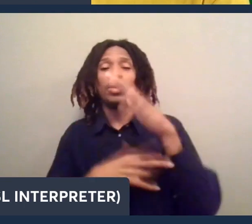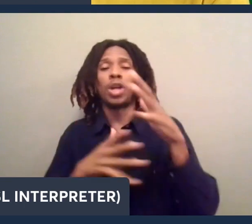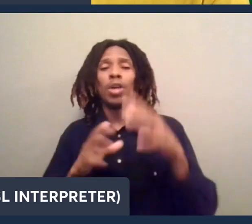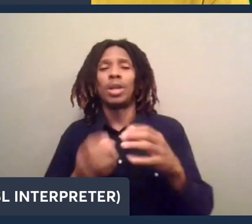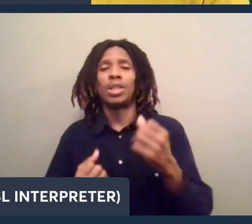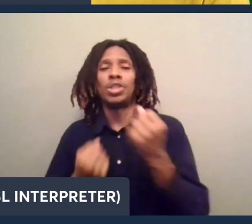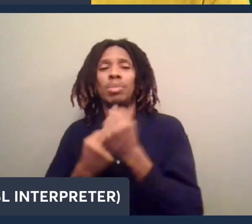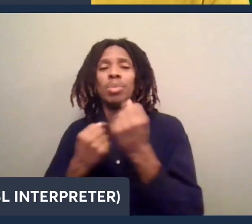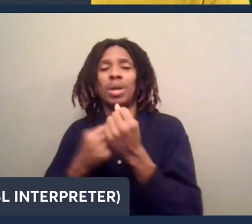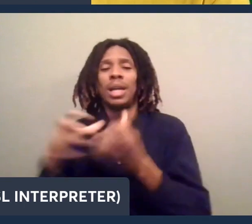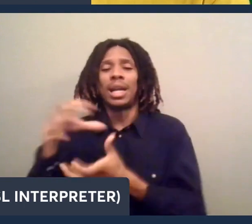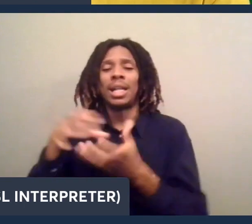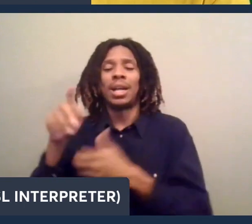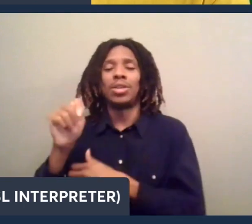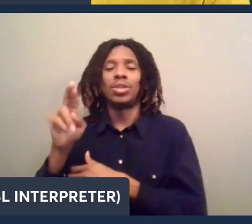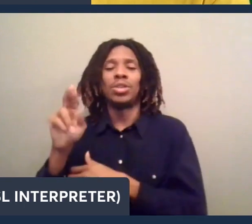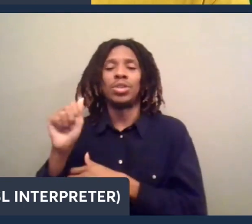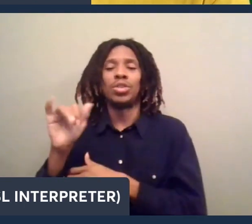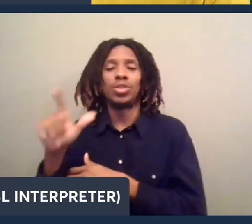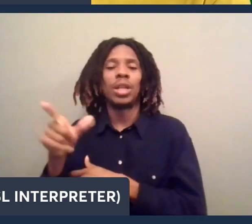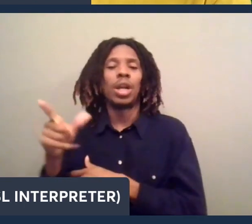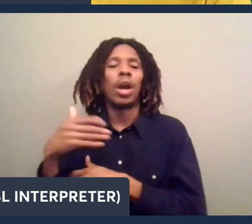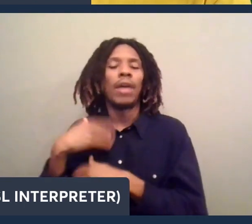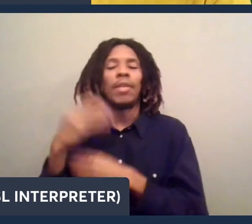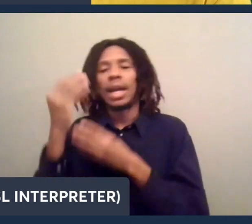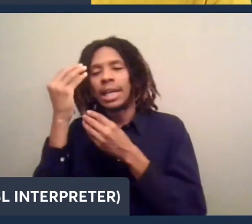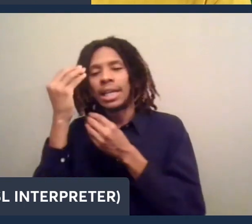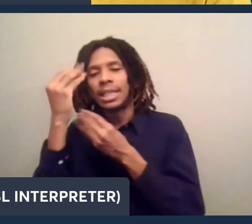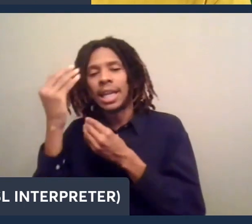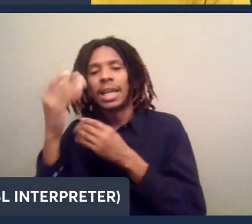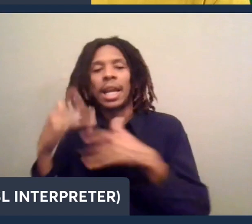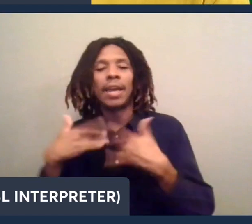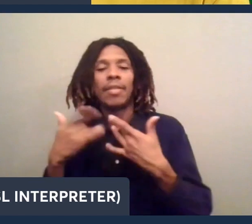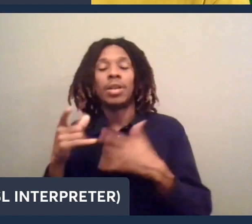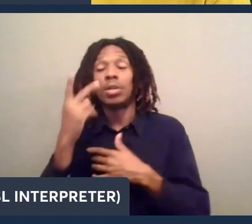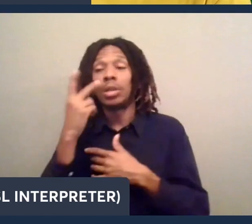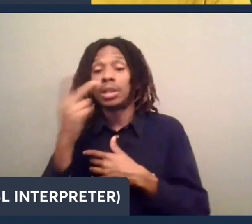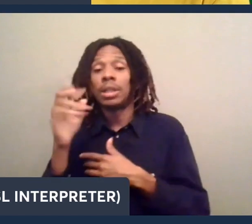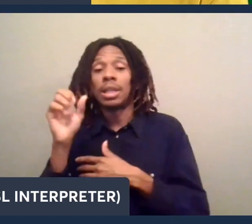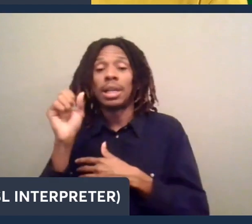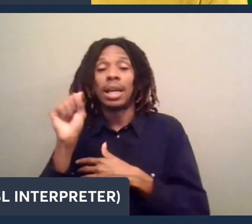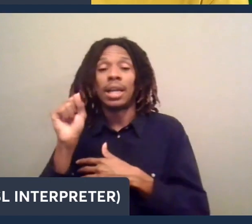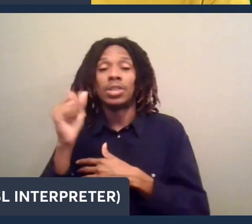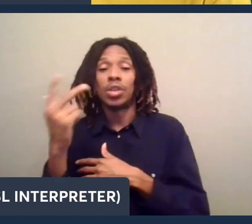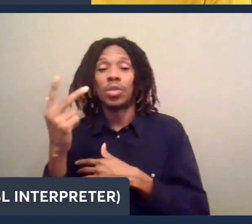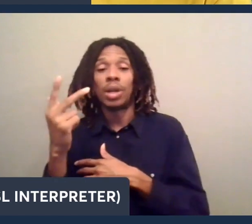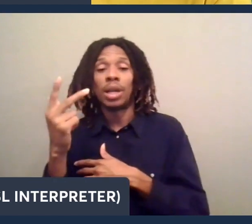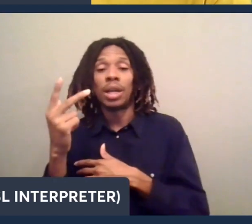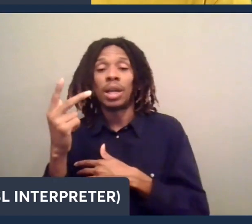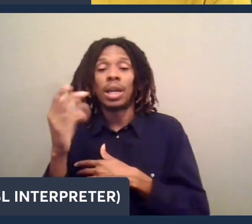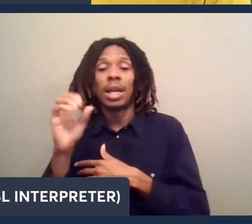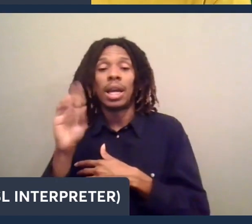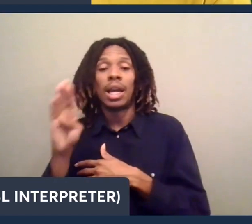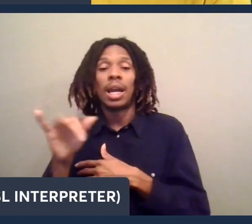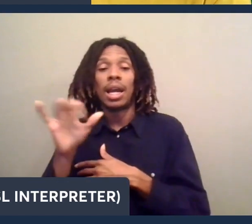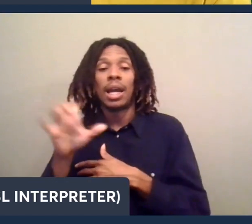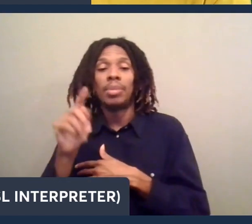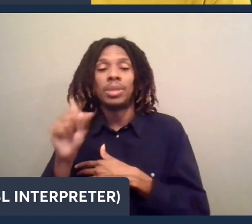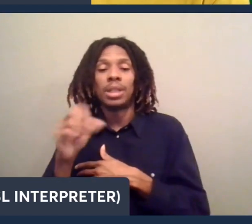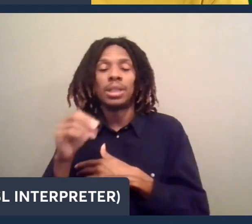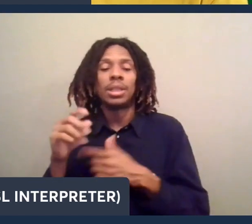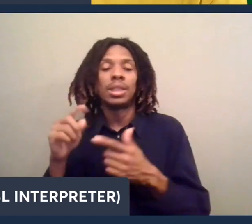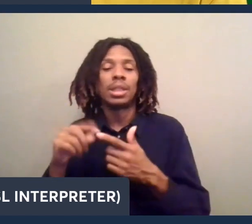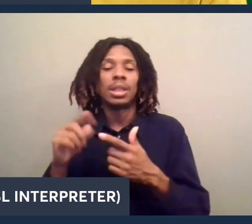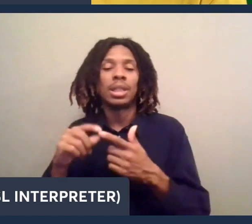know, CloudTrail has data events where you can see S3 objects and, you know, S3 object creation,